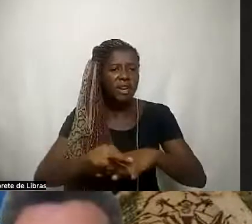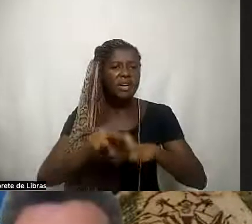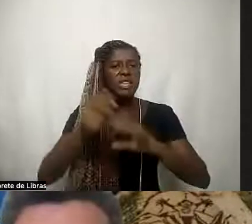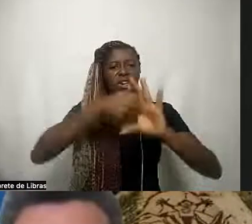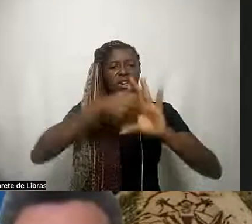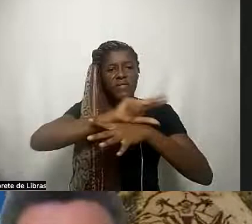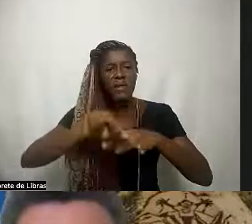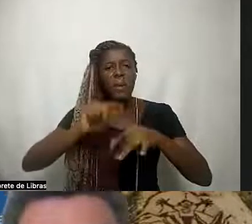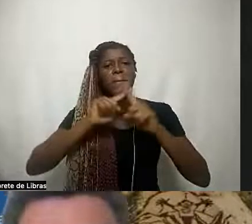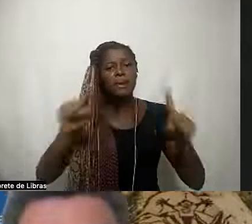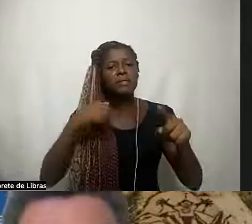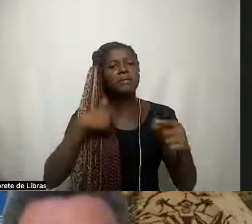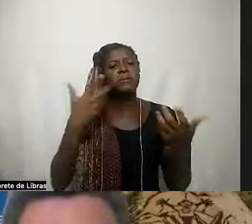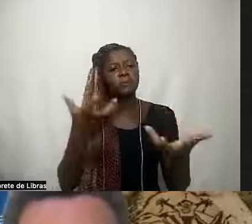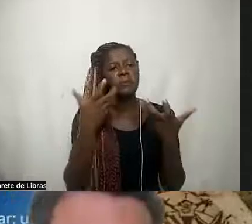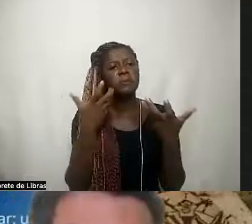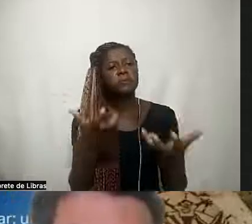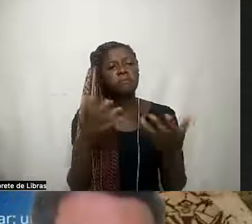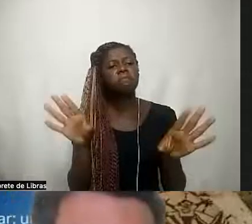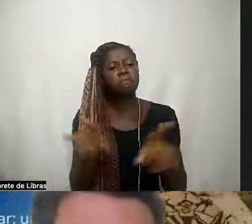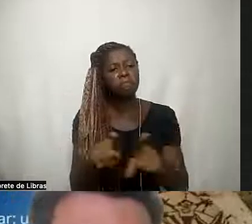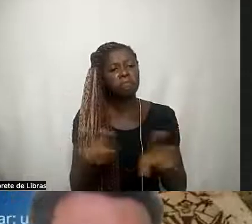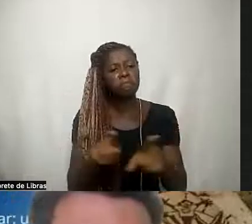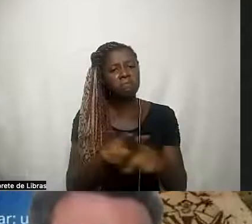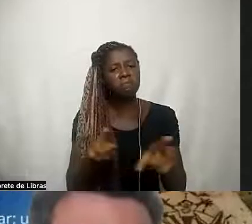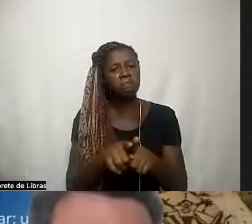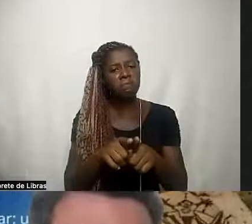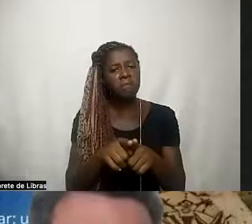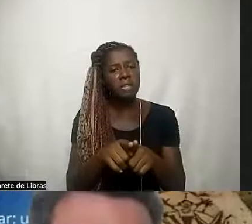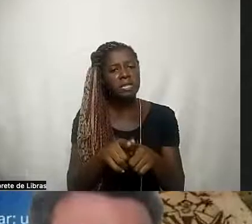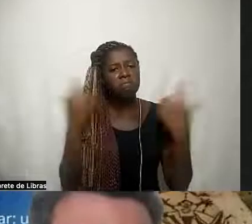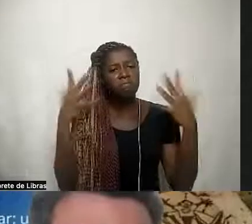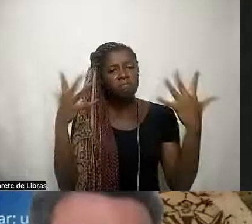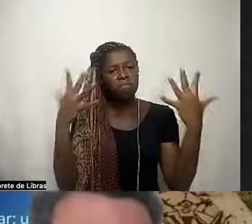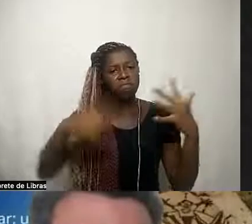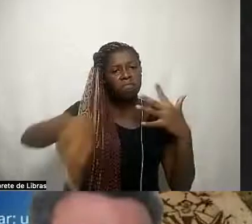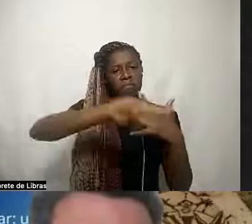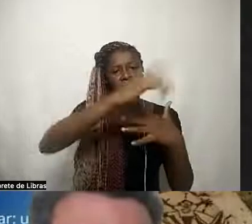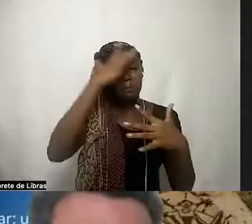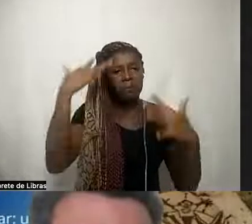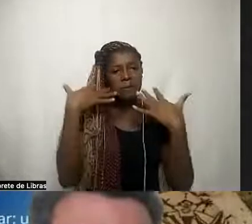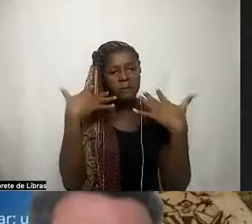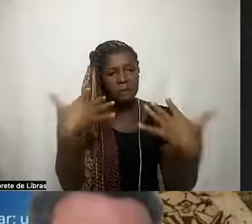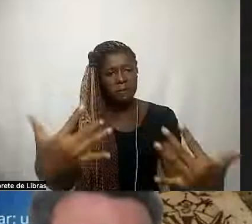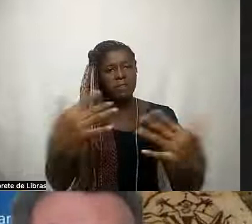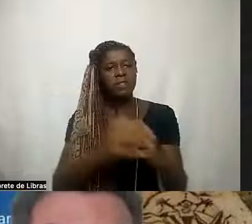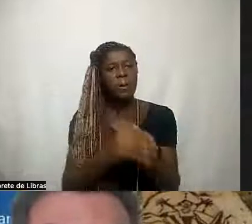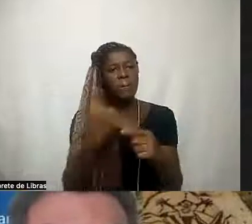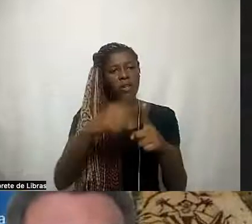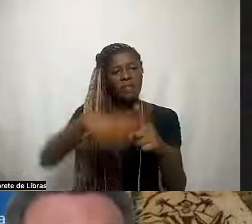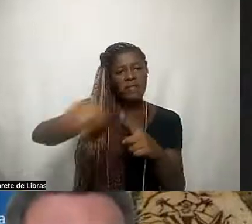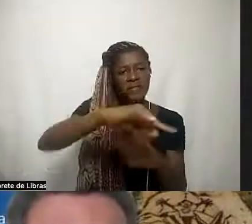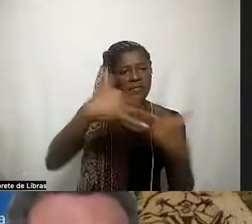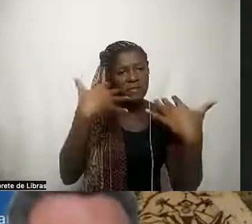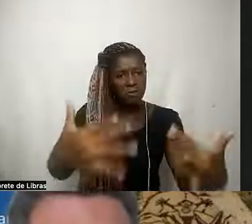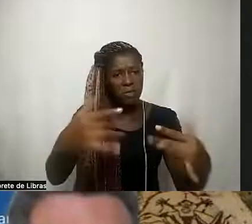how integrated we are, but I would like to highlight here the participation of our audience and